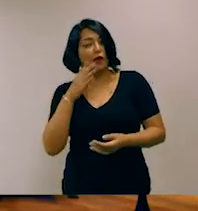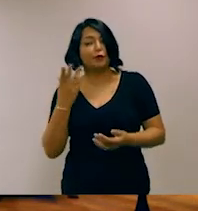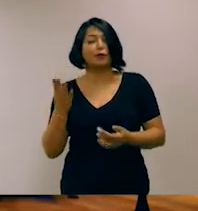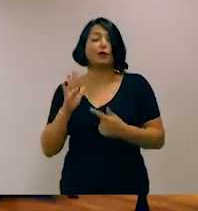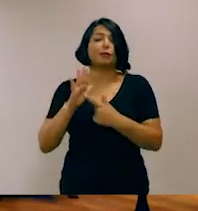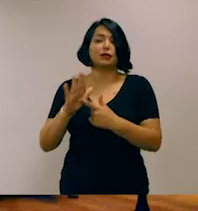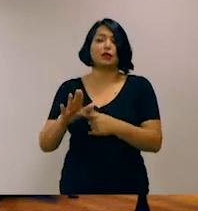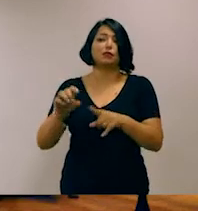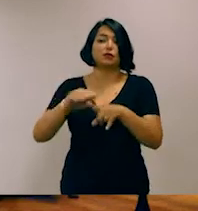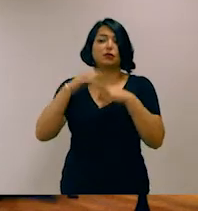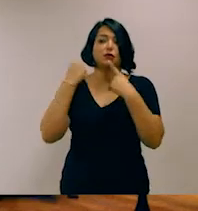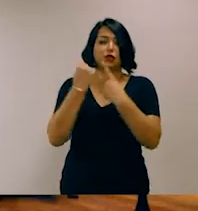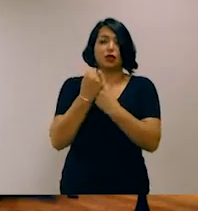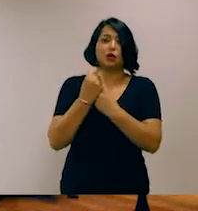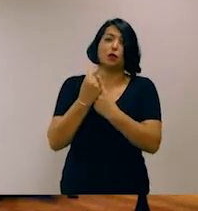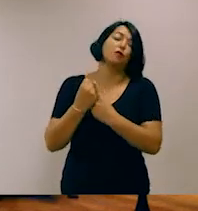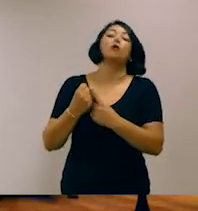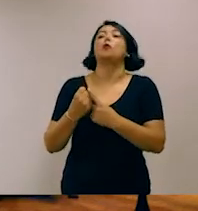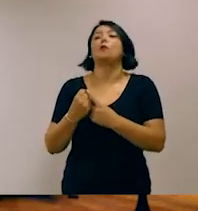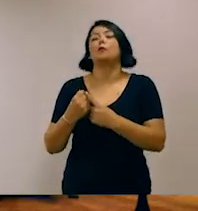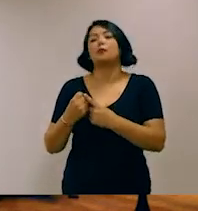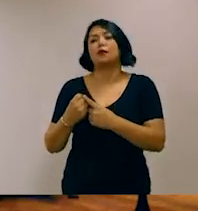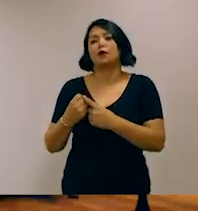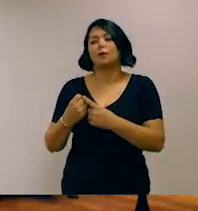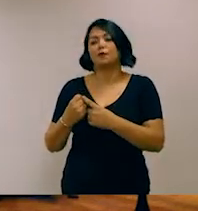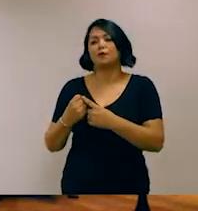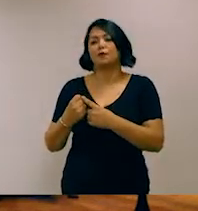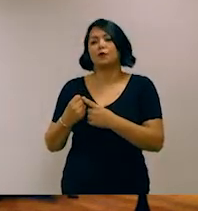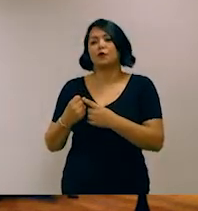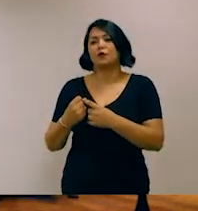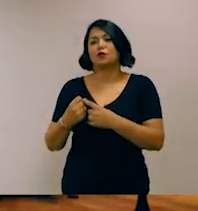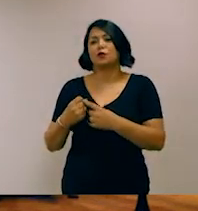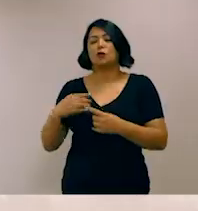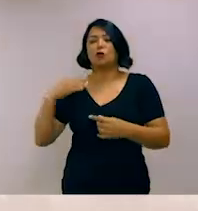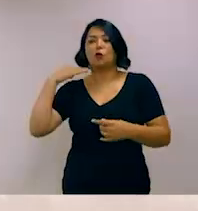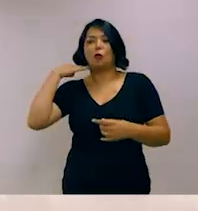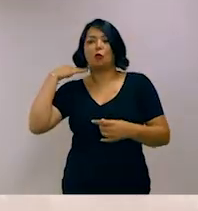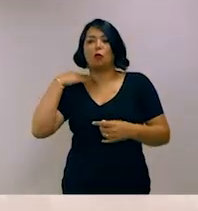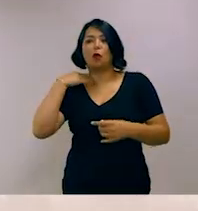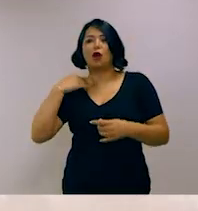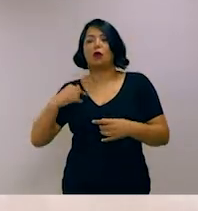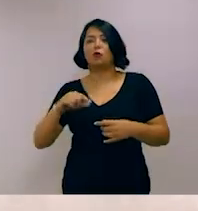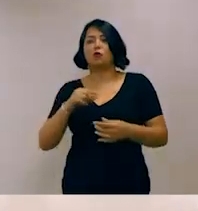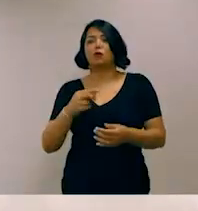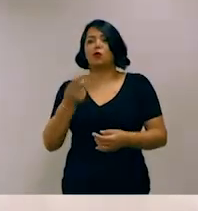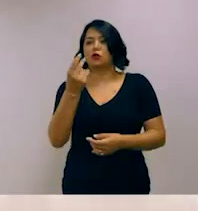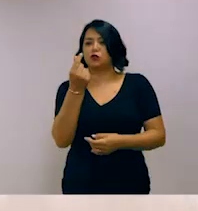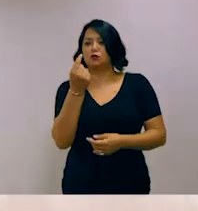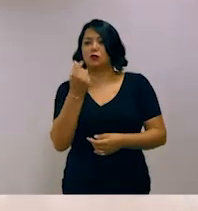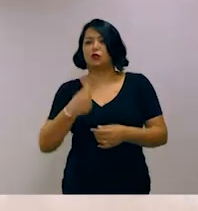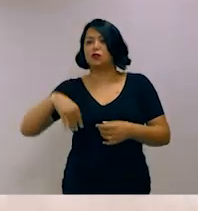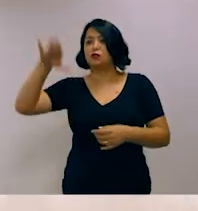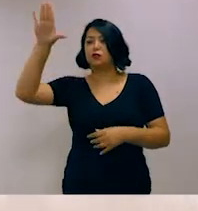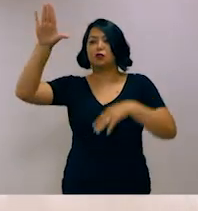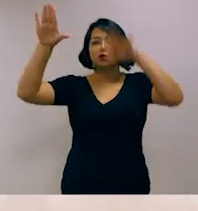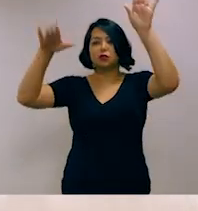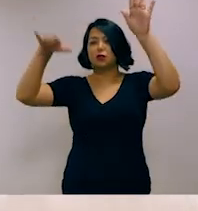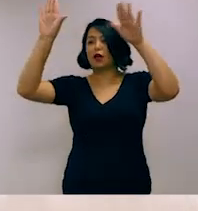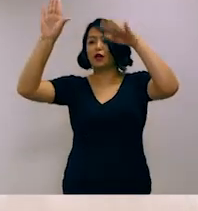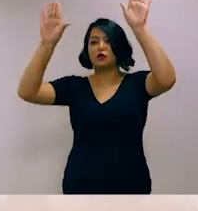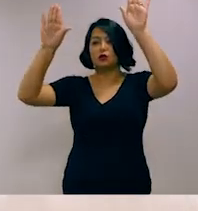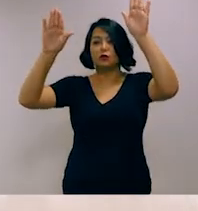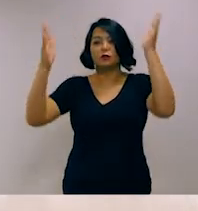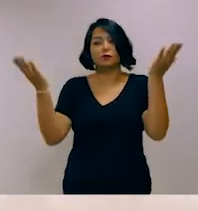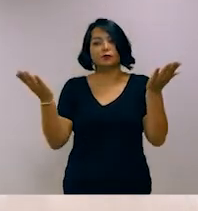the auditing departments and for our society. It would be a table of prices, a table of public bidding prices.